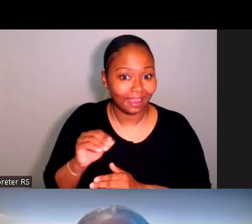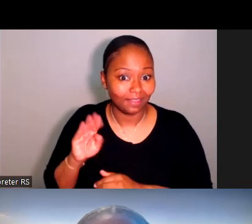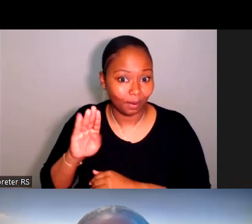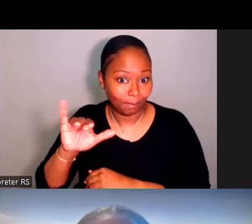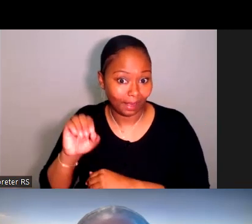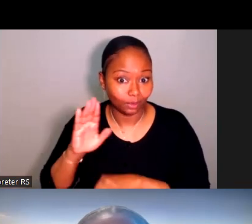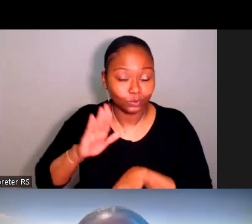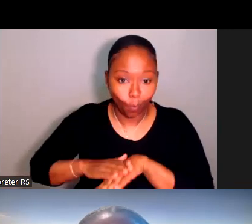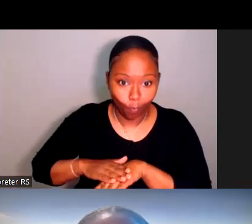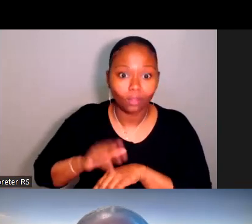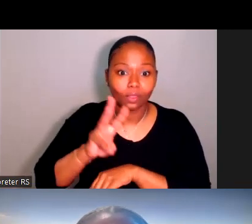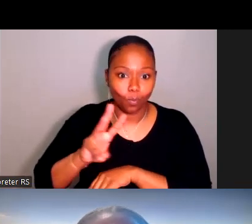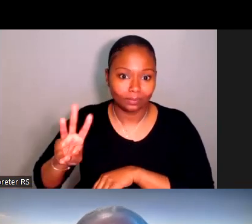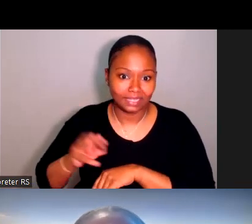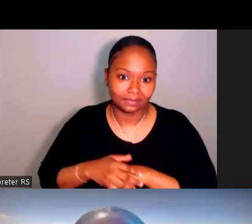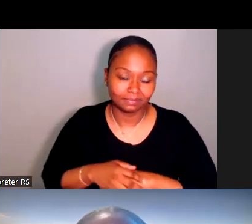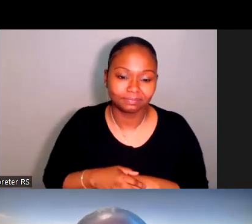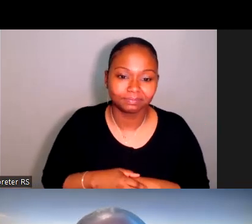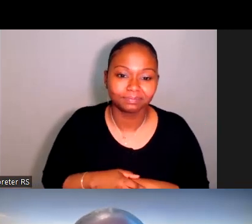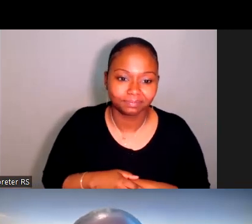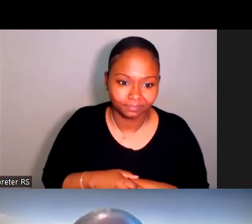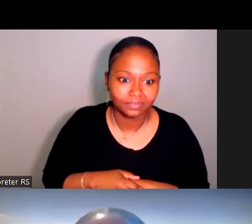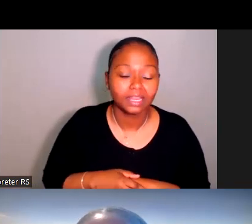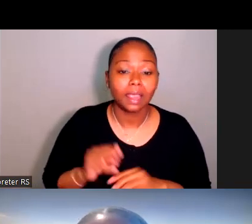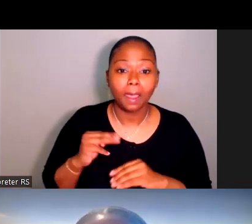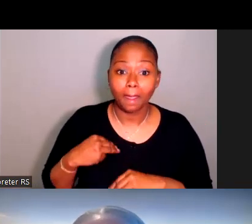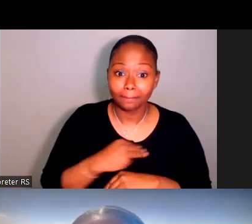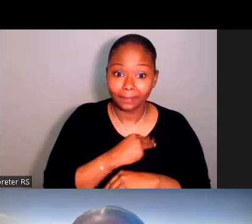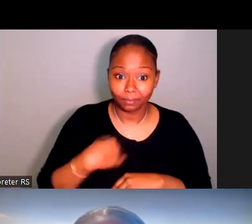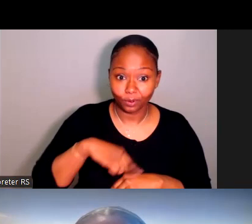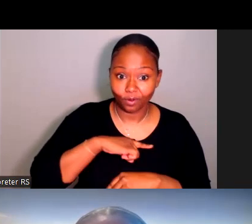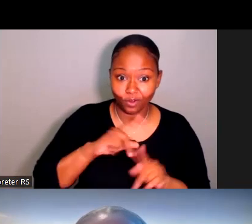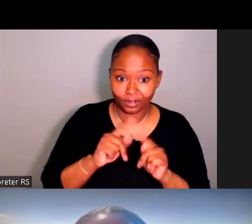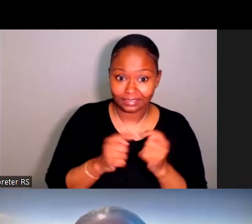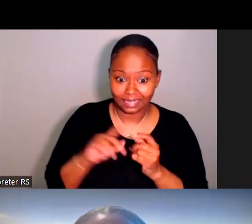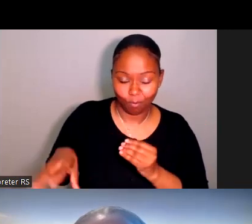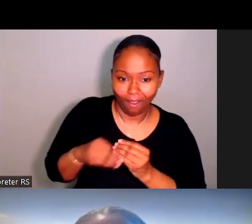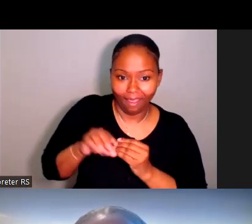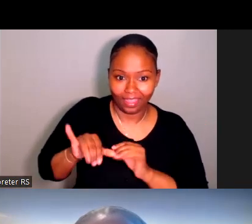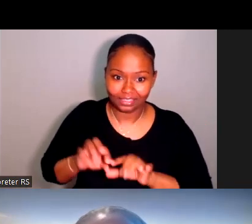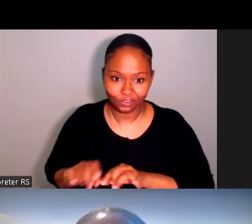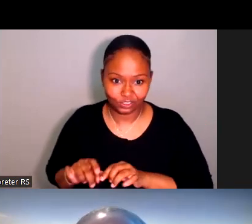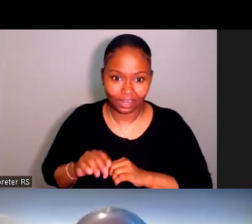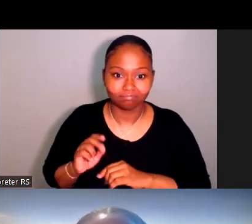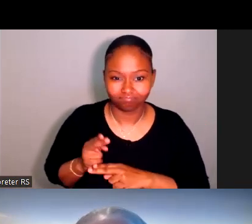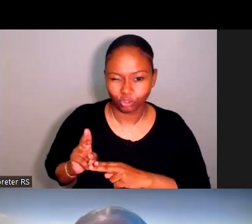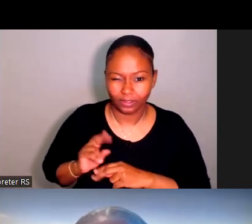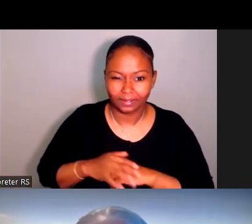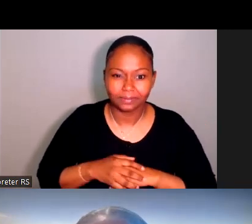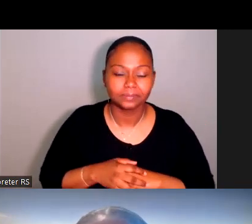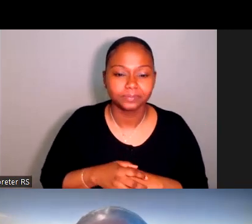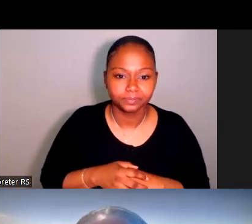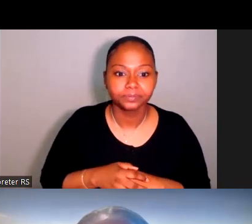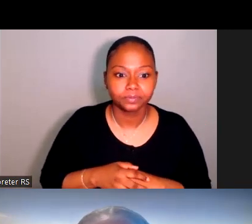website. A member of our team will drop that link in the chat shortly. We